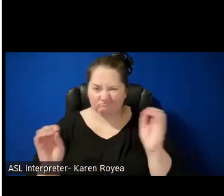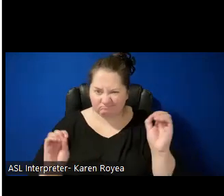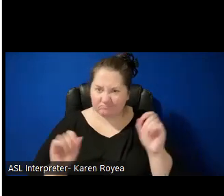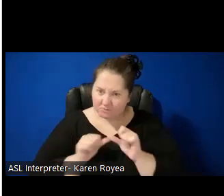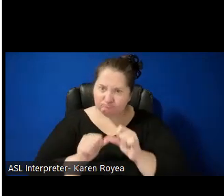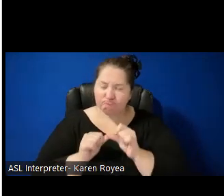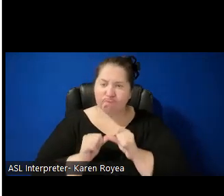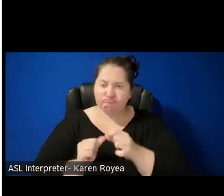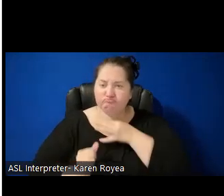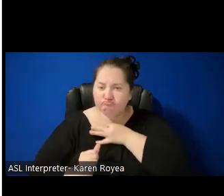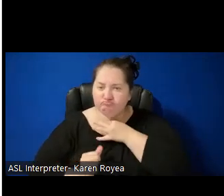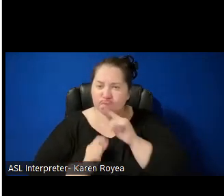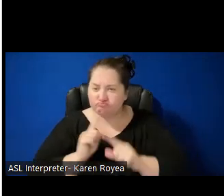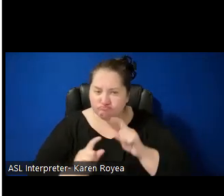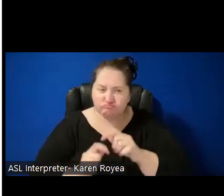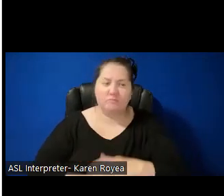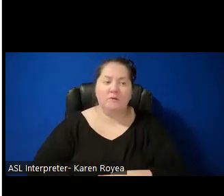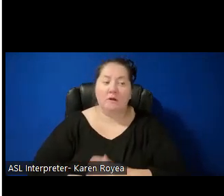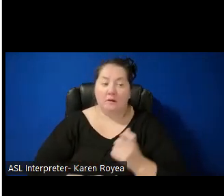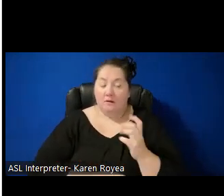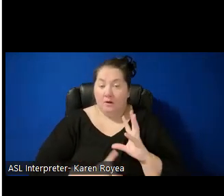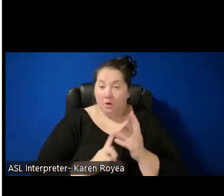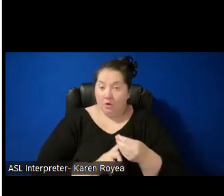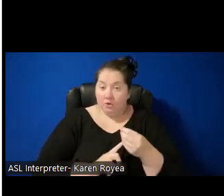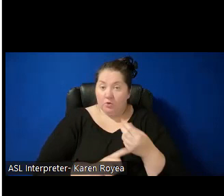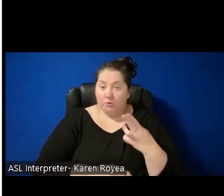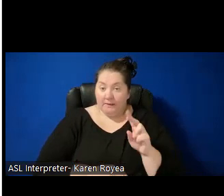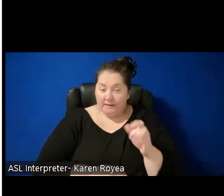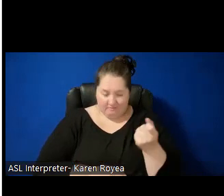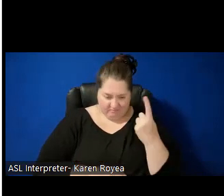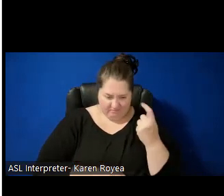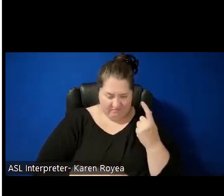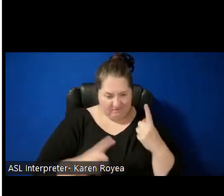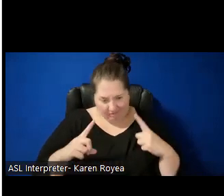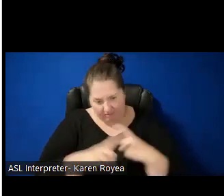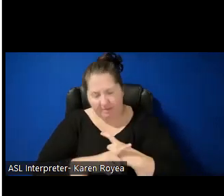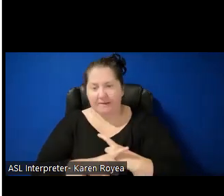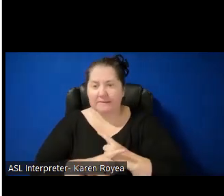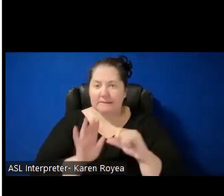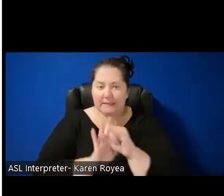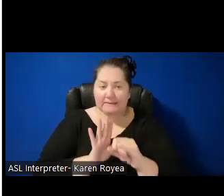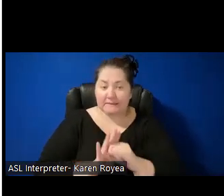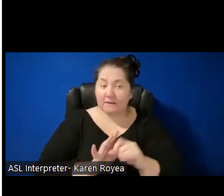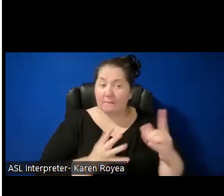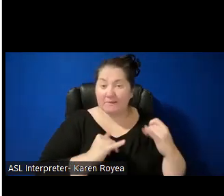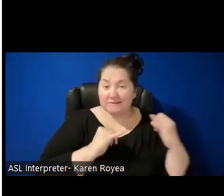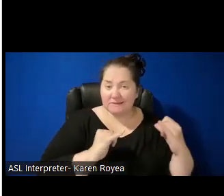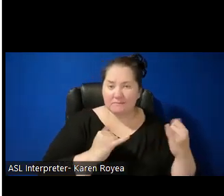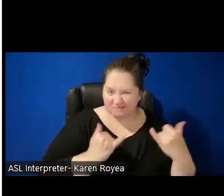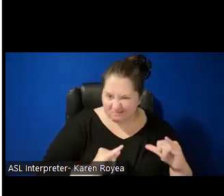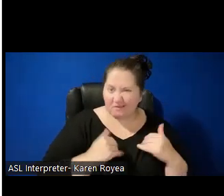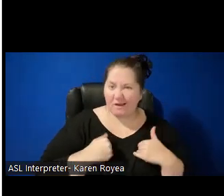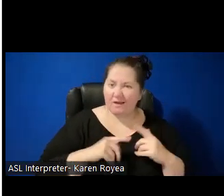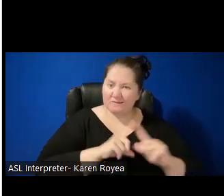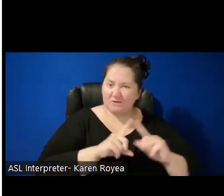involves understanding the complexities of identity, that even in the sameness, there is still difference. And so